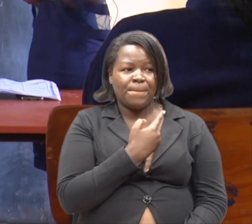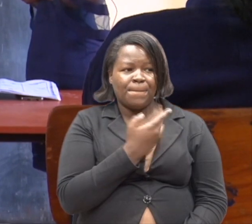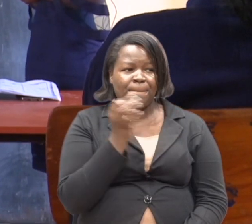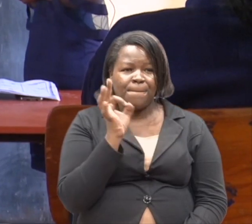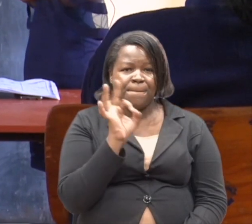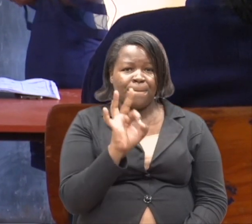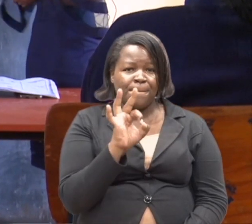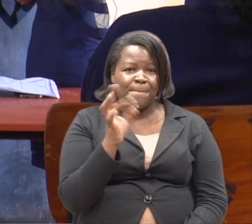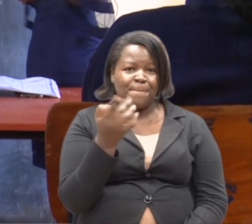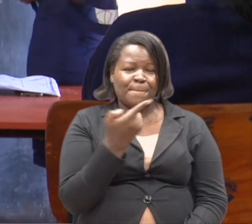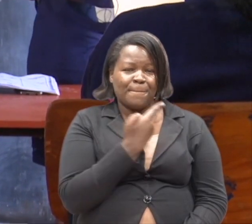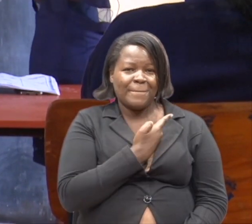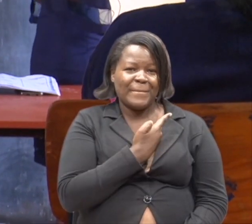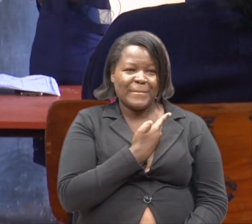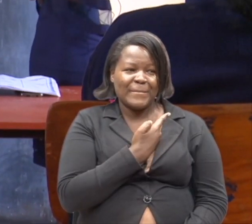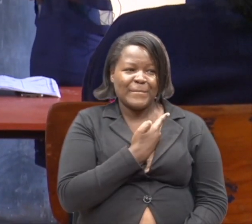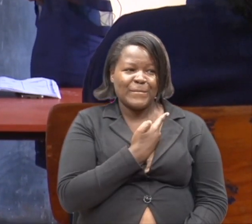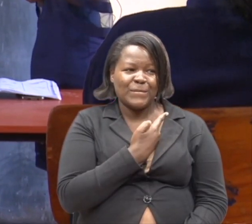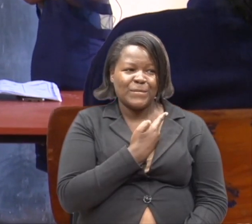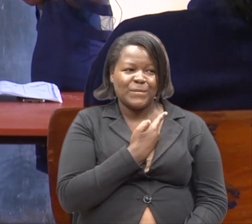then after E. F. Mm-hmm.